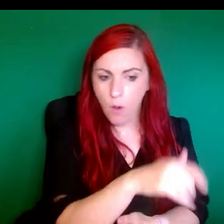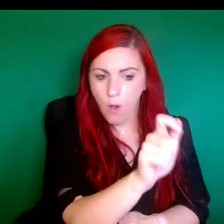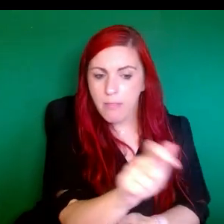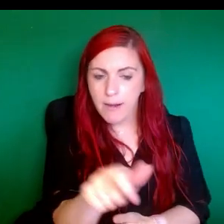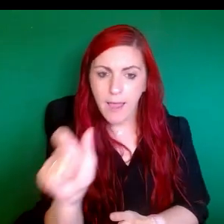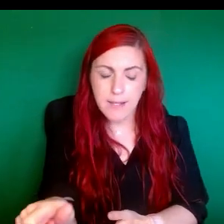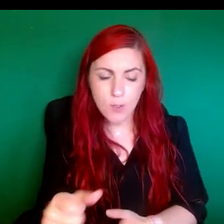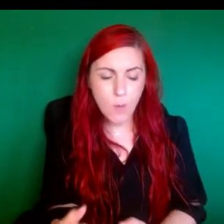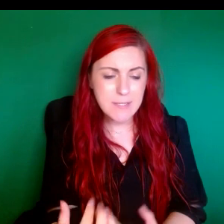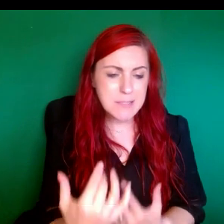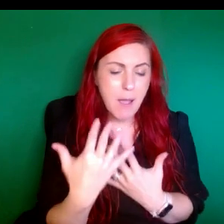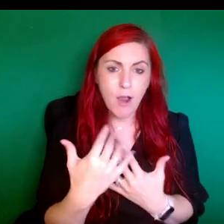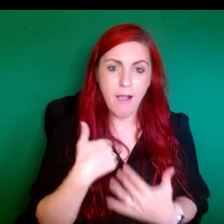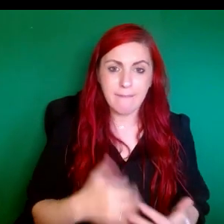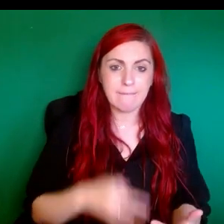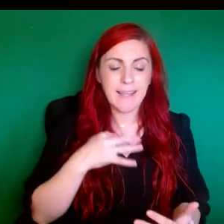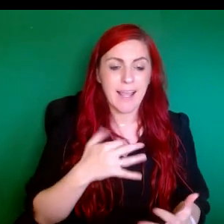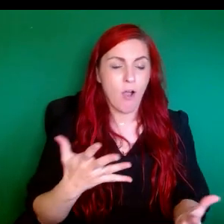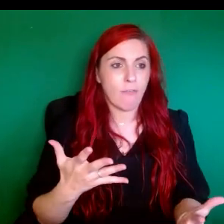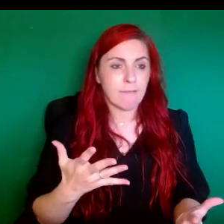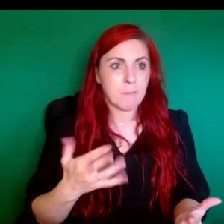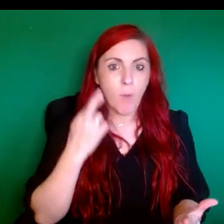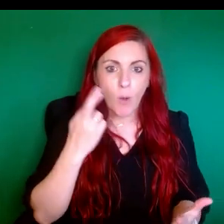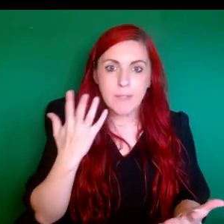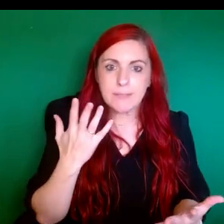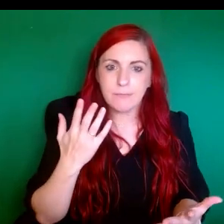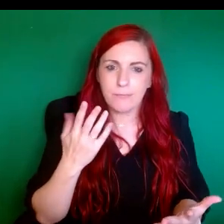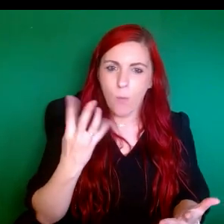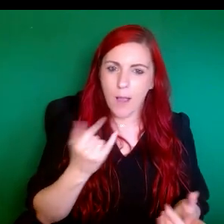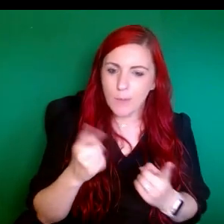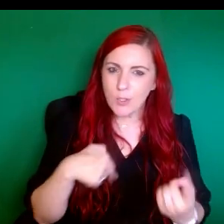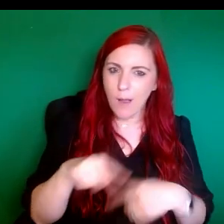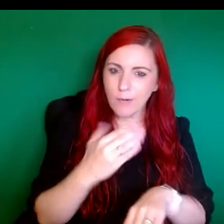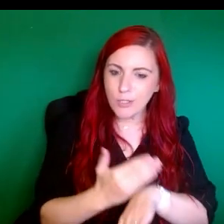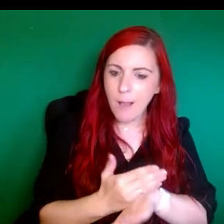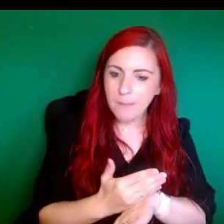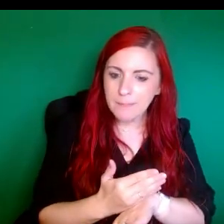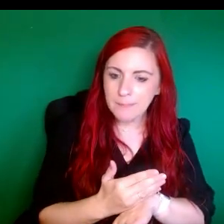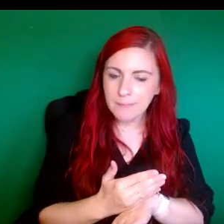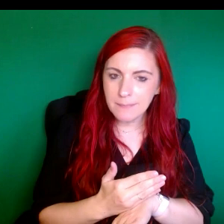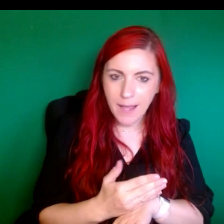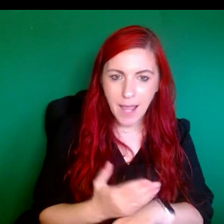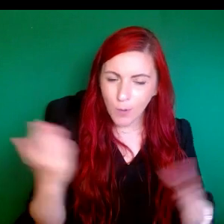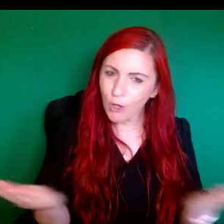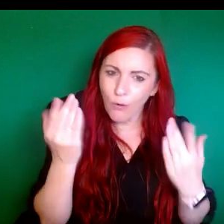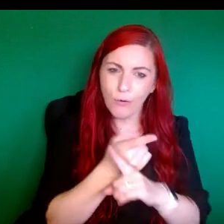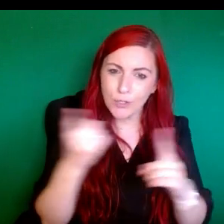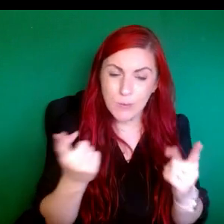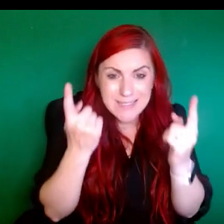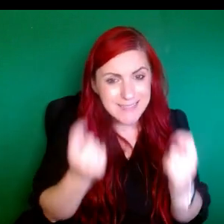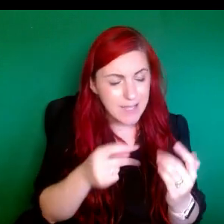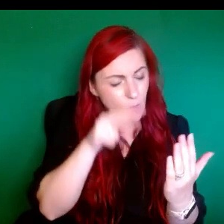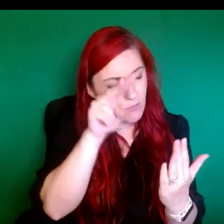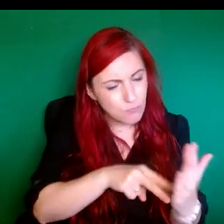each day. So I'd urge you to please take time to read these very personal accounts so kindly shared in this report.